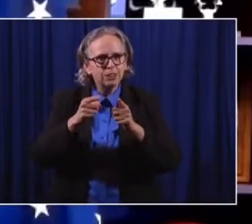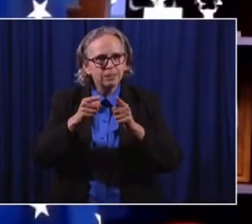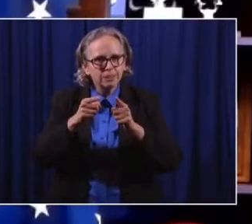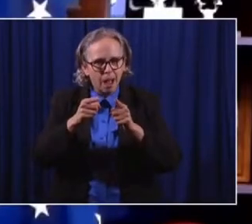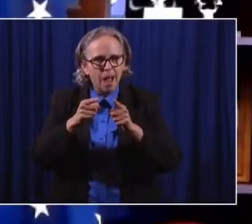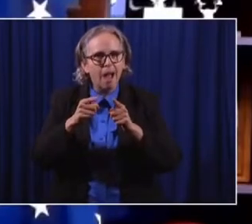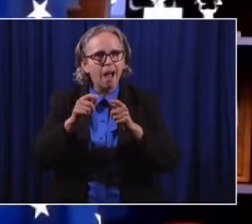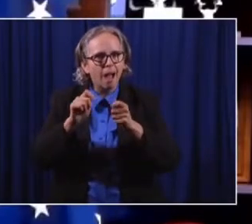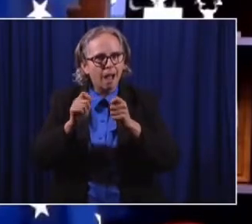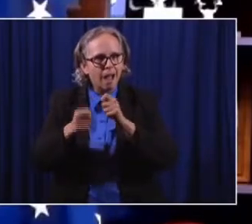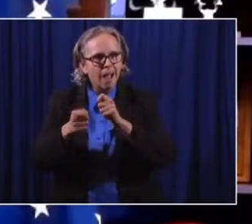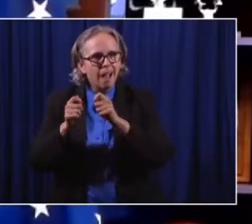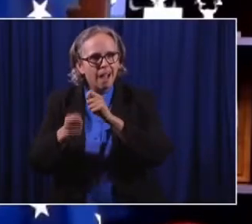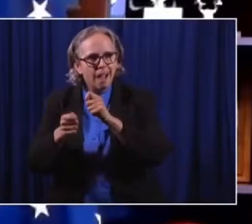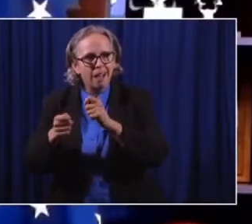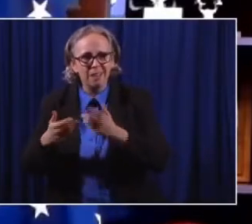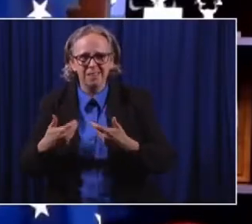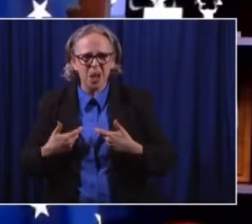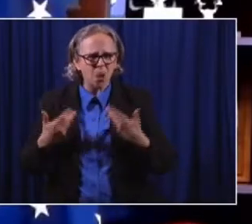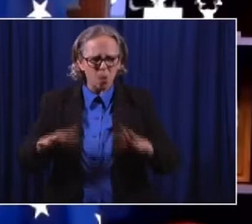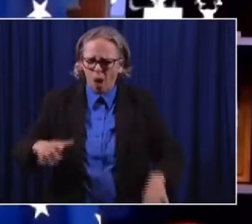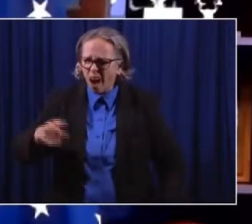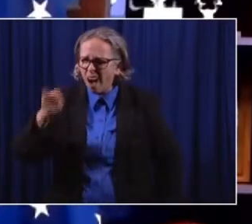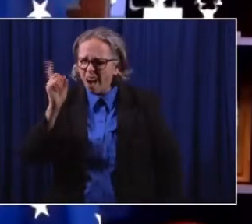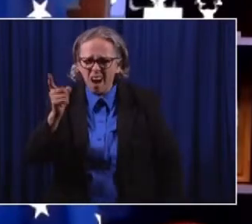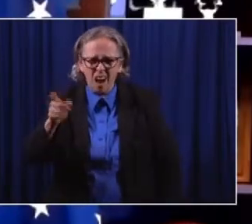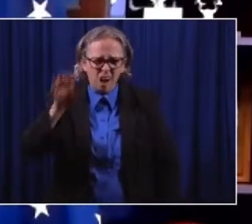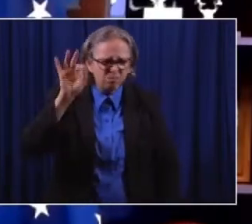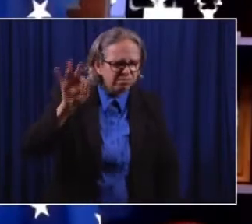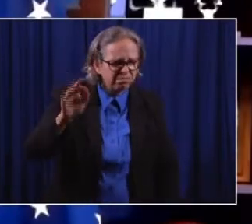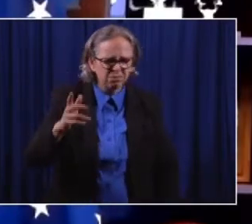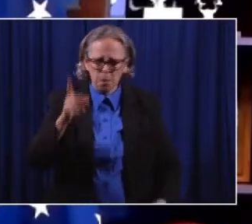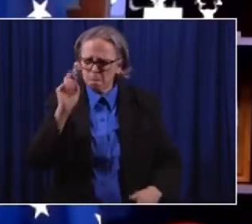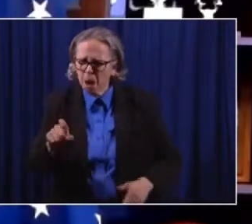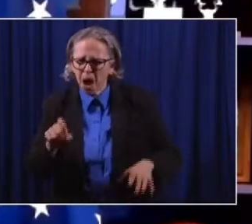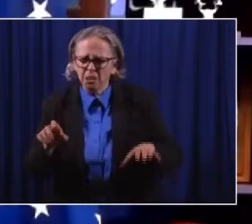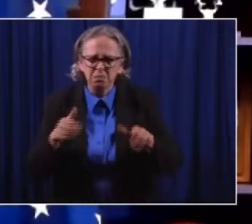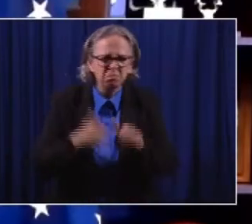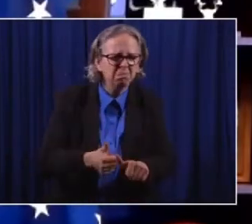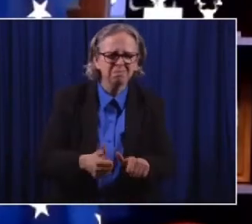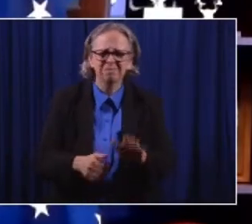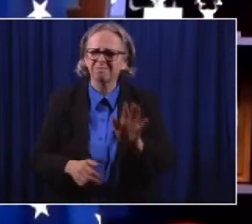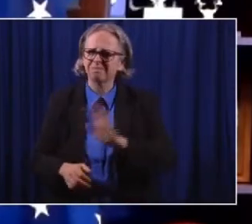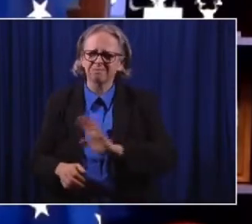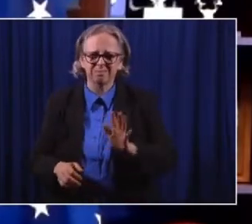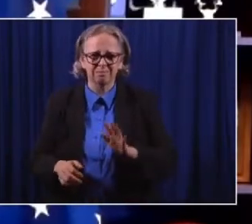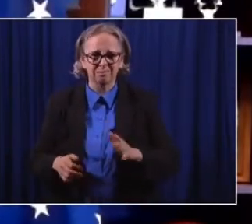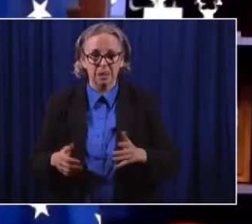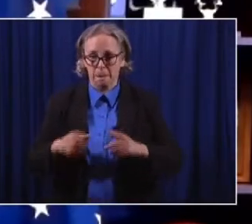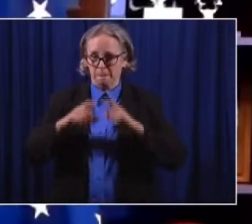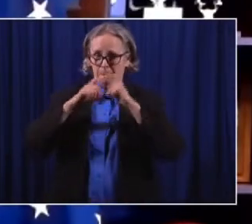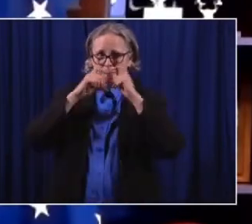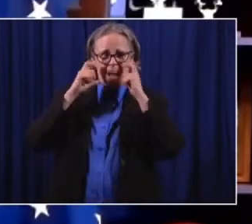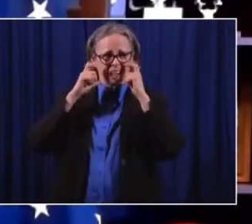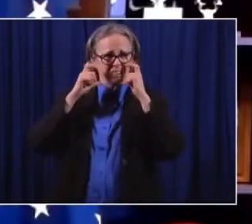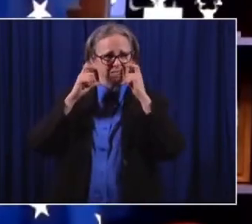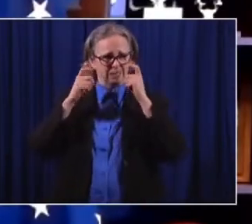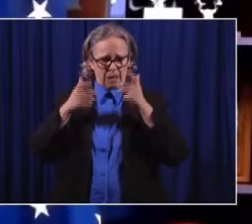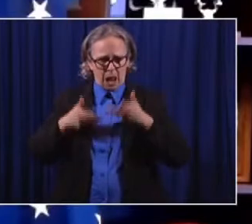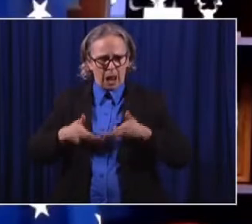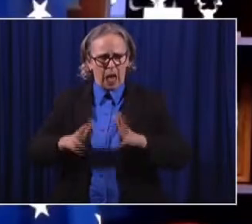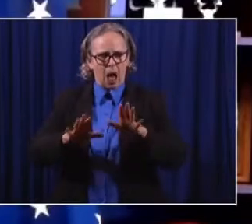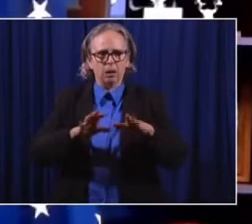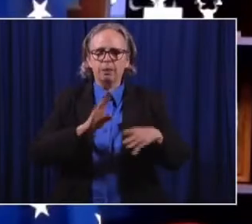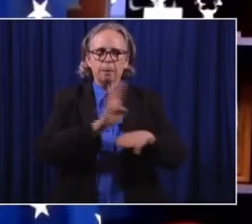to do. Frankly, this allows us to open things up. These are symbols of freedom in the sense that when you do it, you control